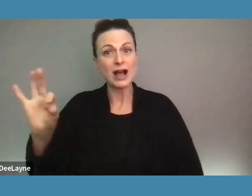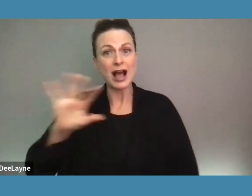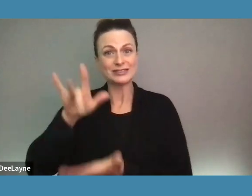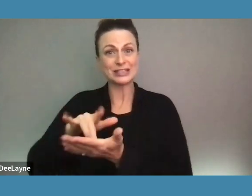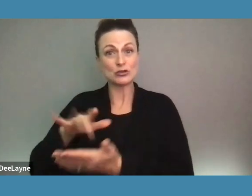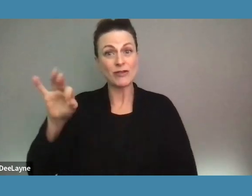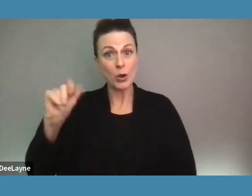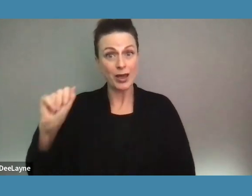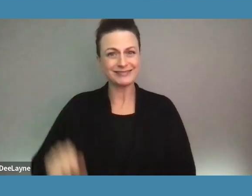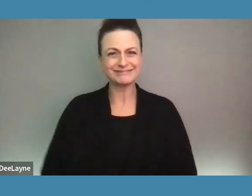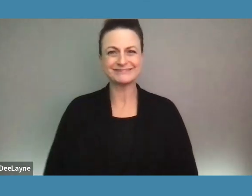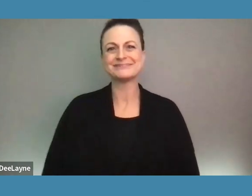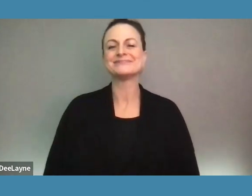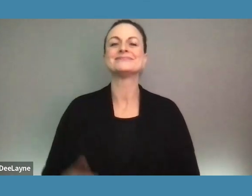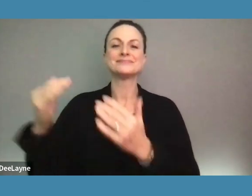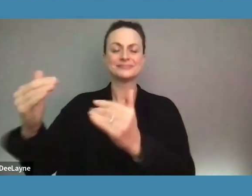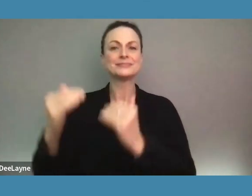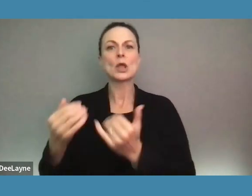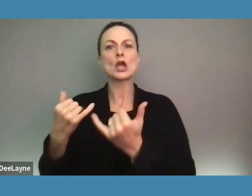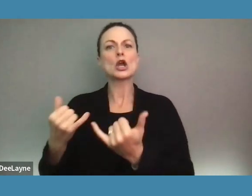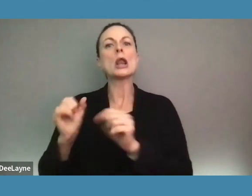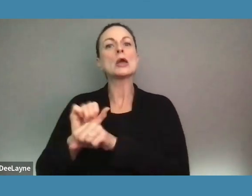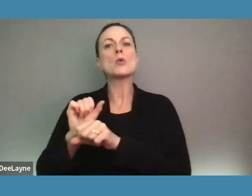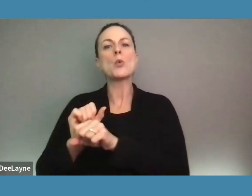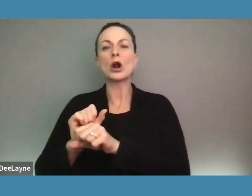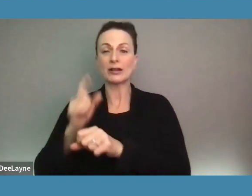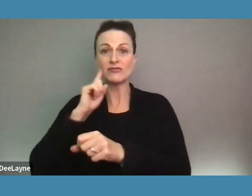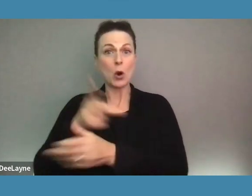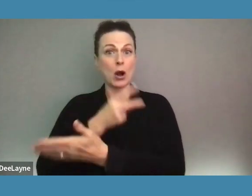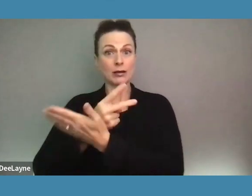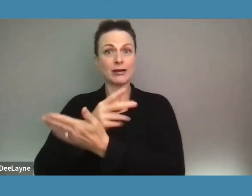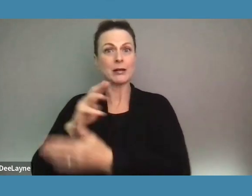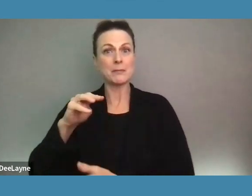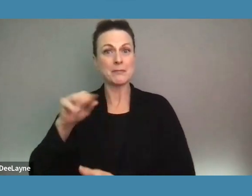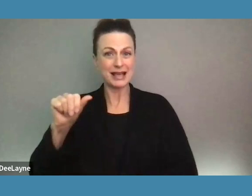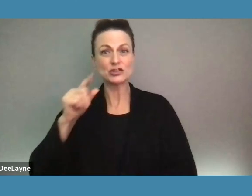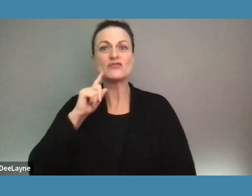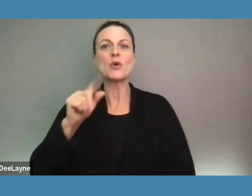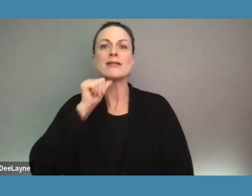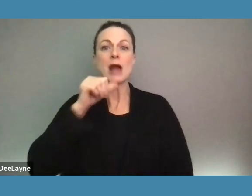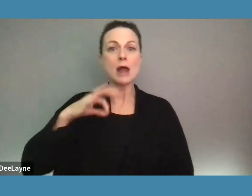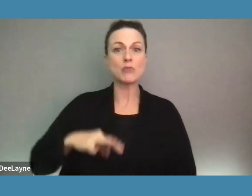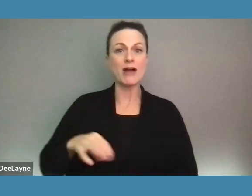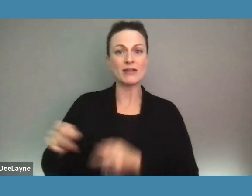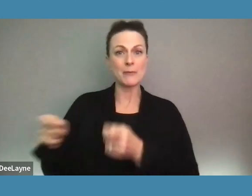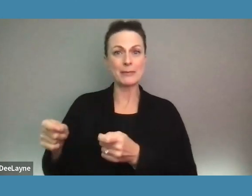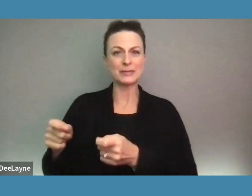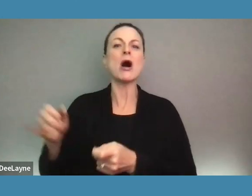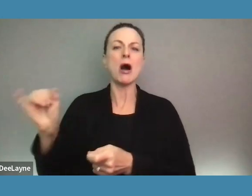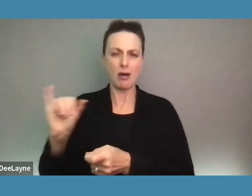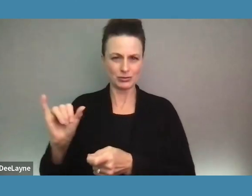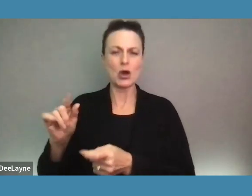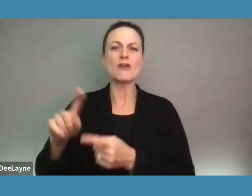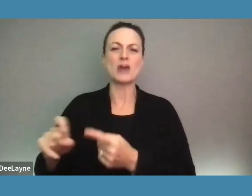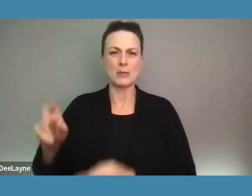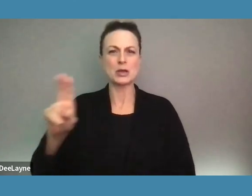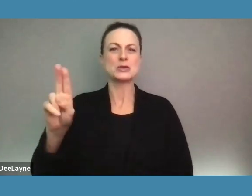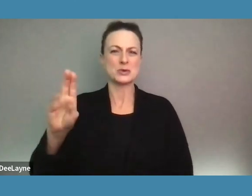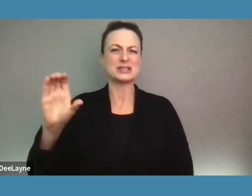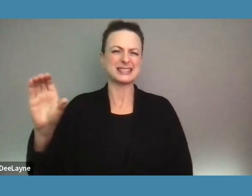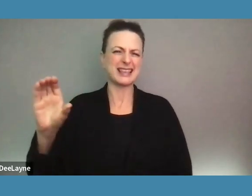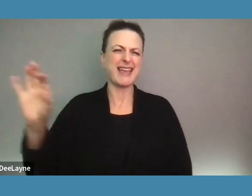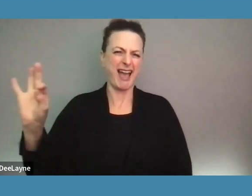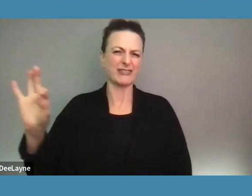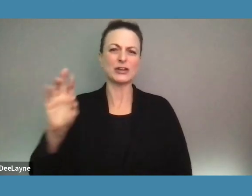Central Florida and is currently working towards a Master's of Nonprofit Management that's also from UCF, the University of